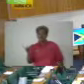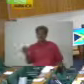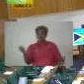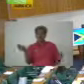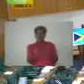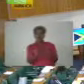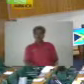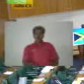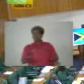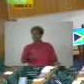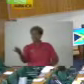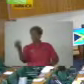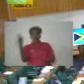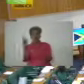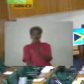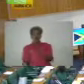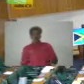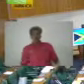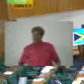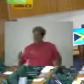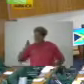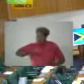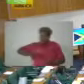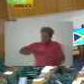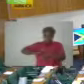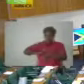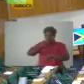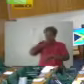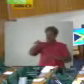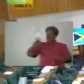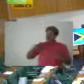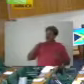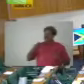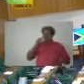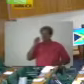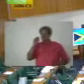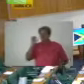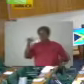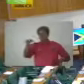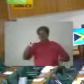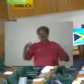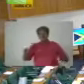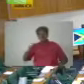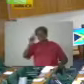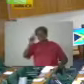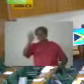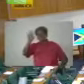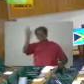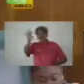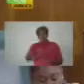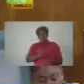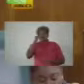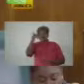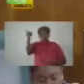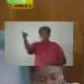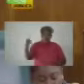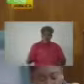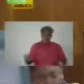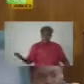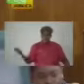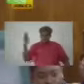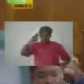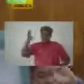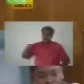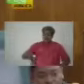just dead and gone. Every time that there is a state of emergency, 3, 4, 5 months, all